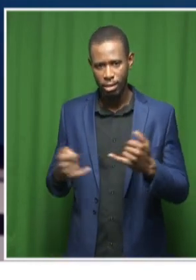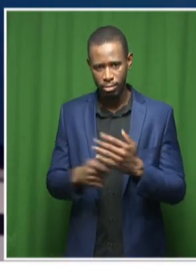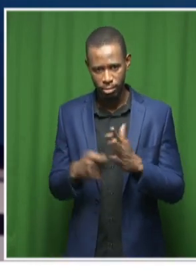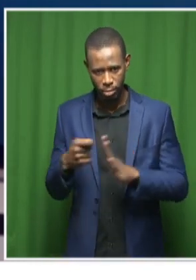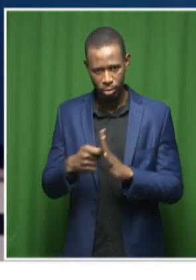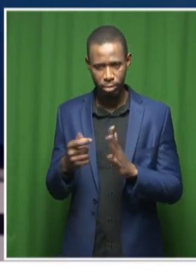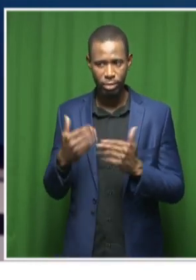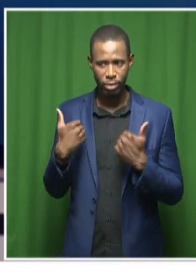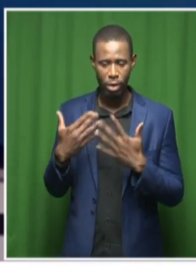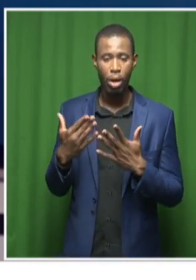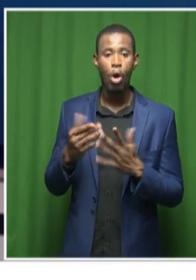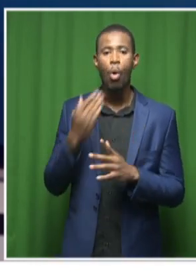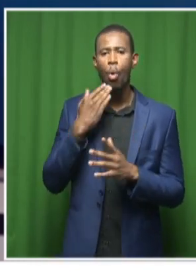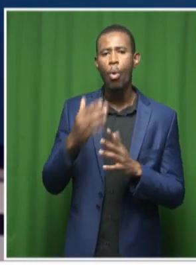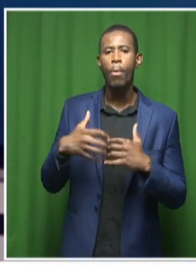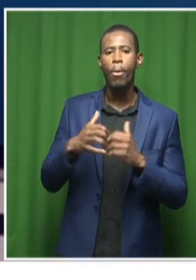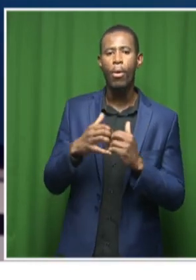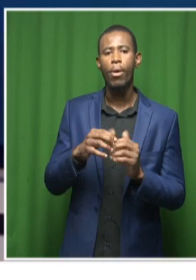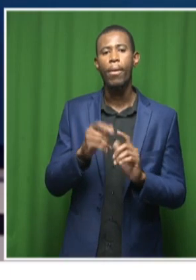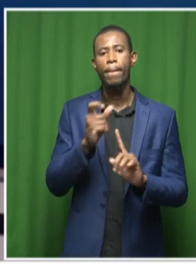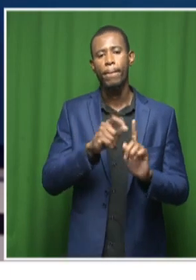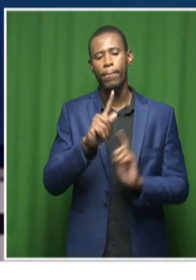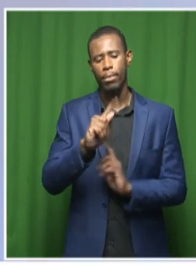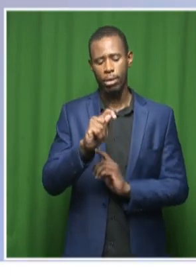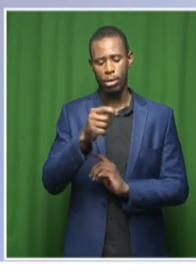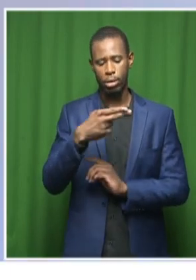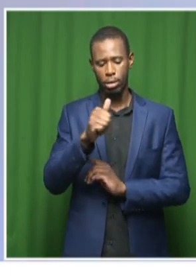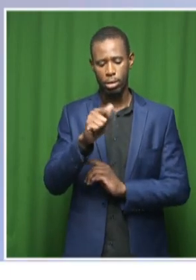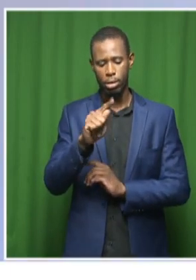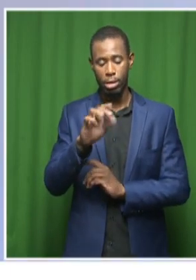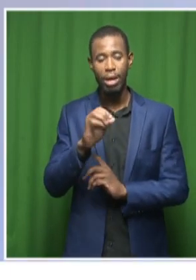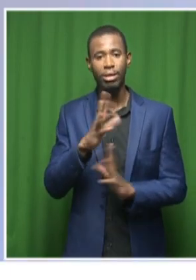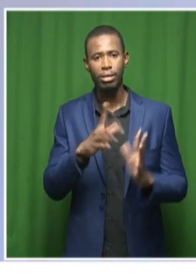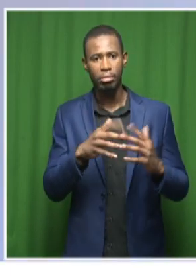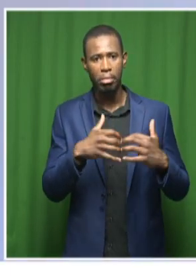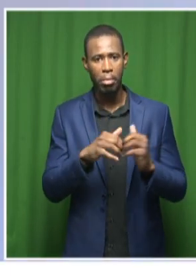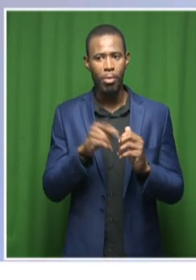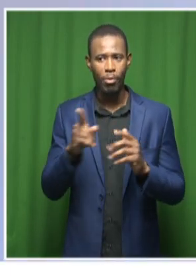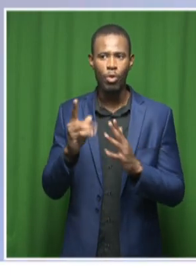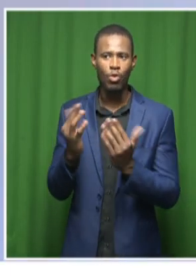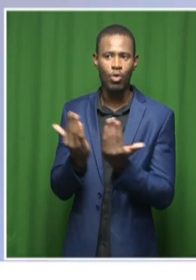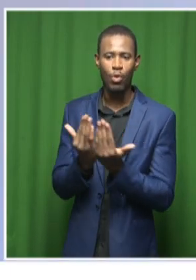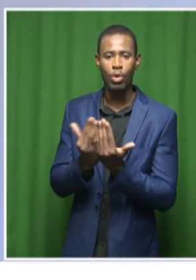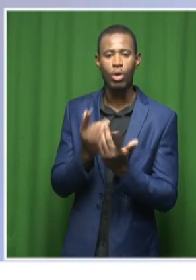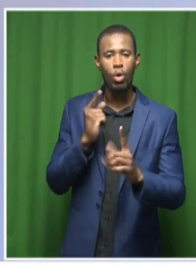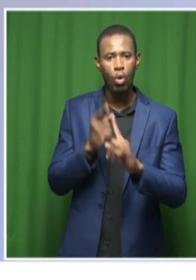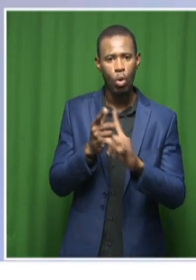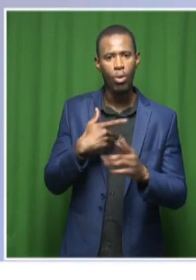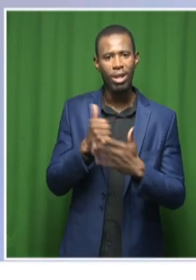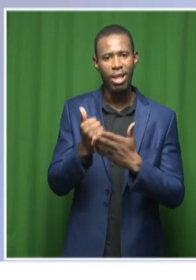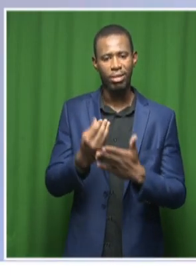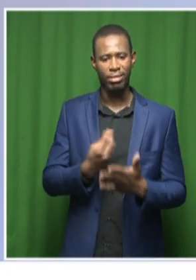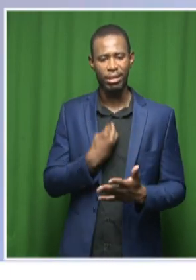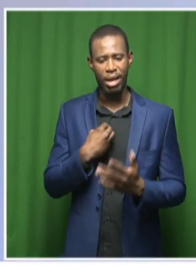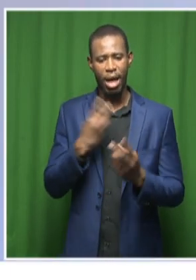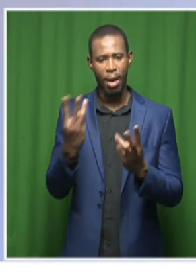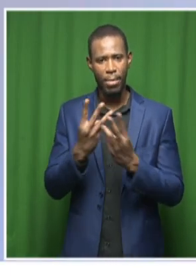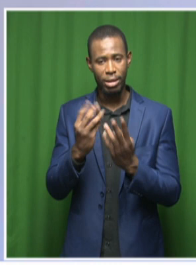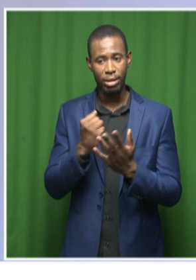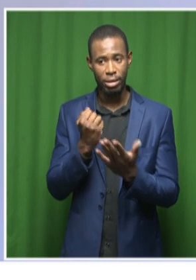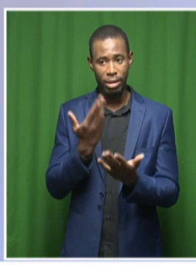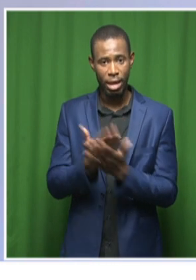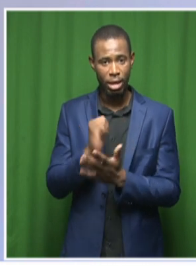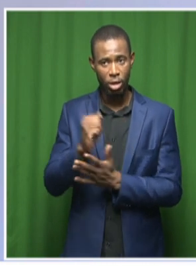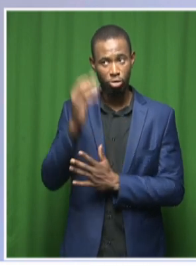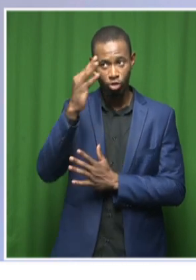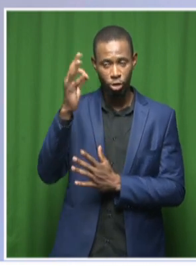is founded by actor and director Thato Molamu, who is passionate about breaking barriers and helping young people achieve their dreams. Over the past few years,